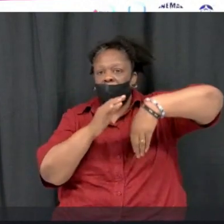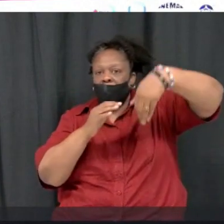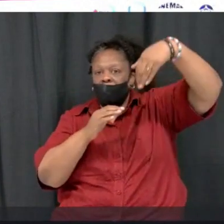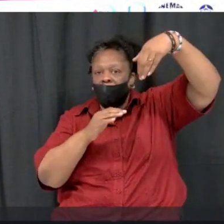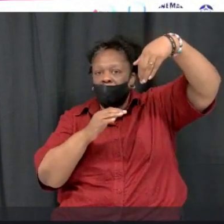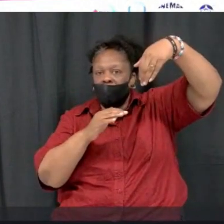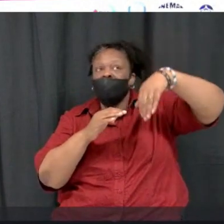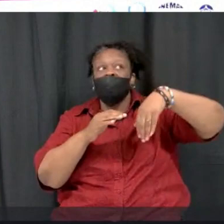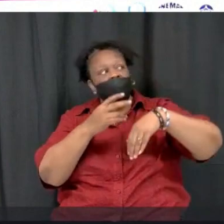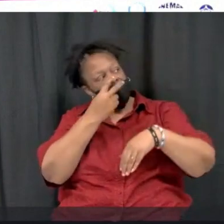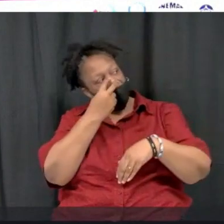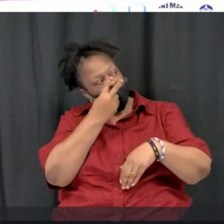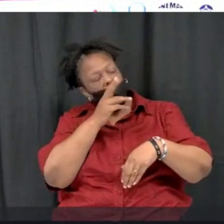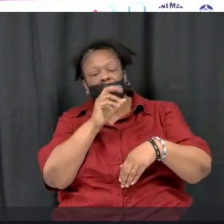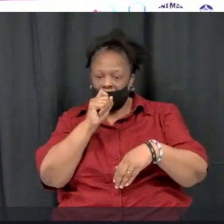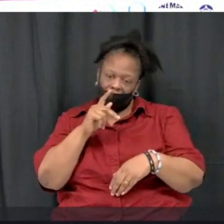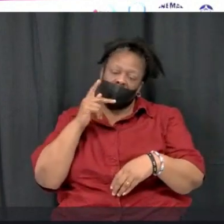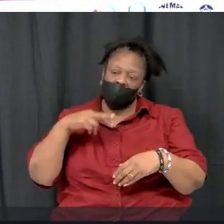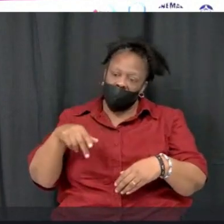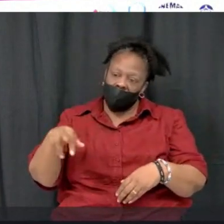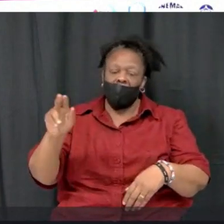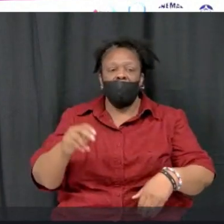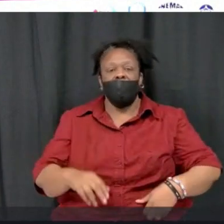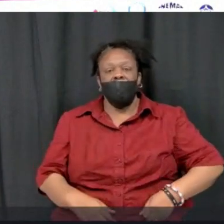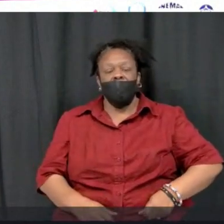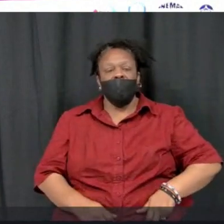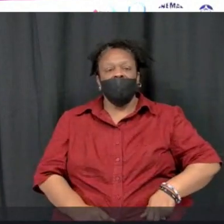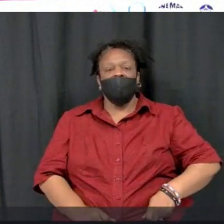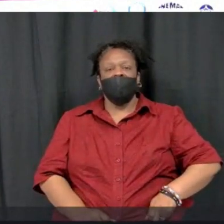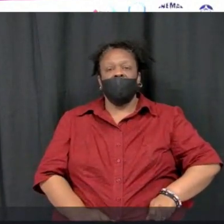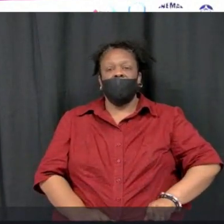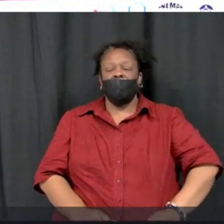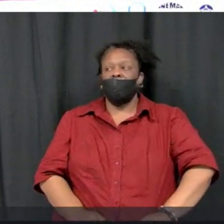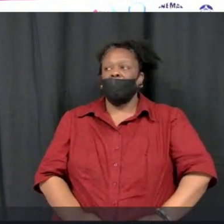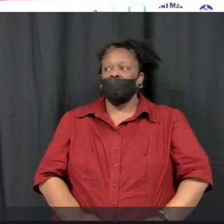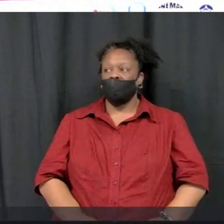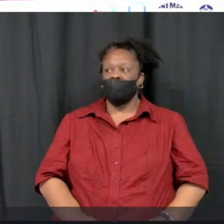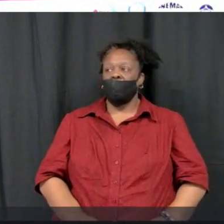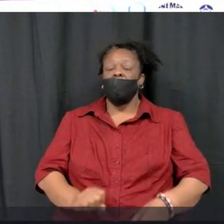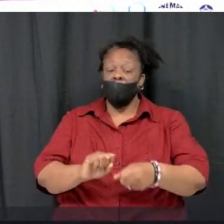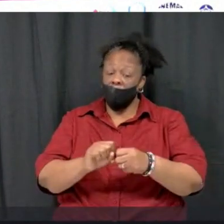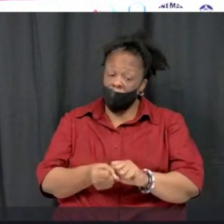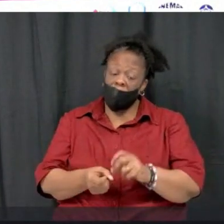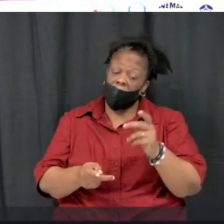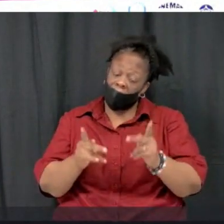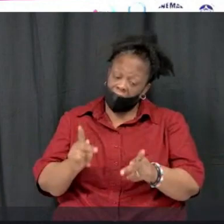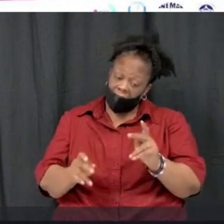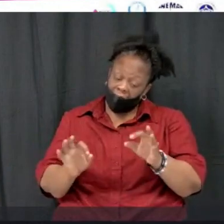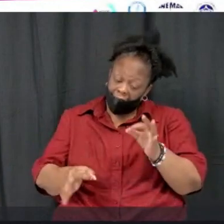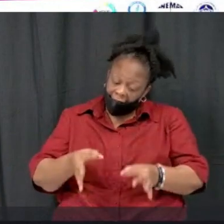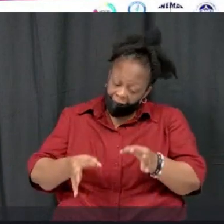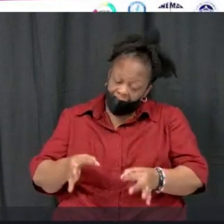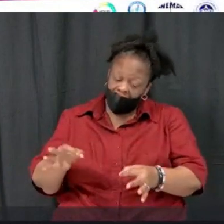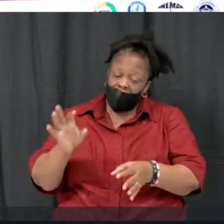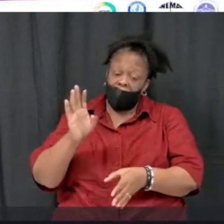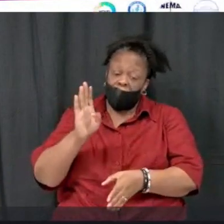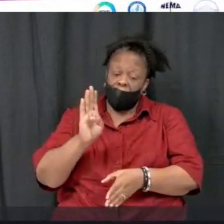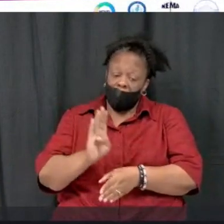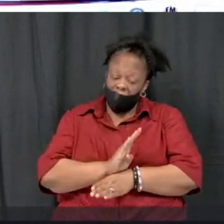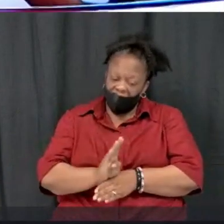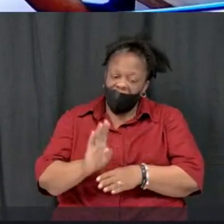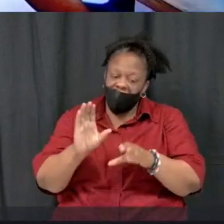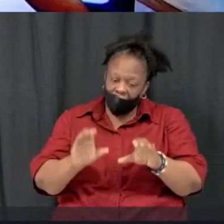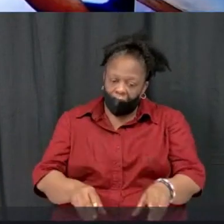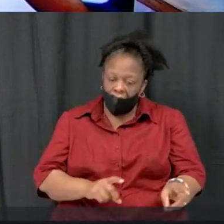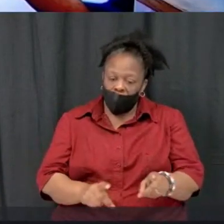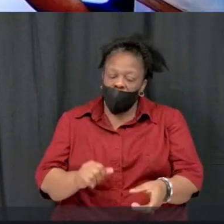possible community spread, awaiting more results, of course. But if your business can conform to that, I'm encouraging you to do